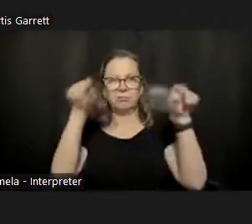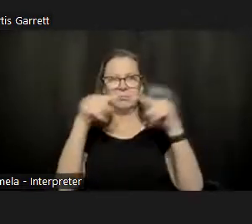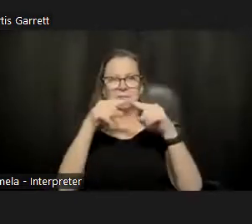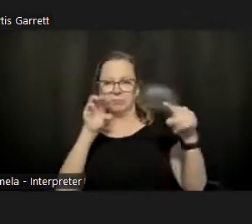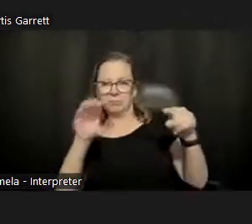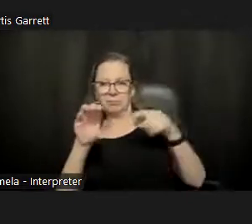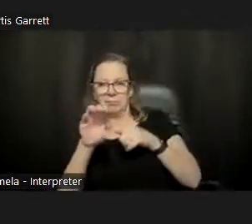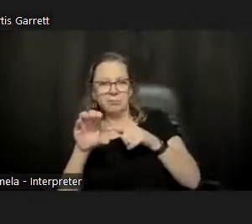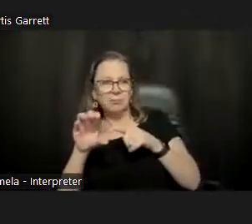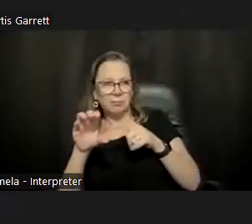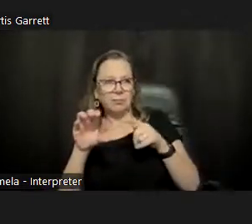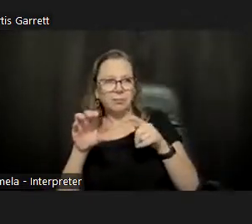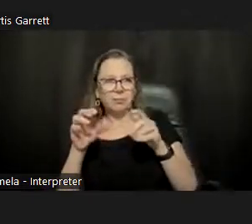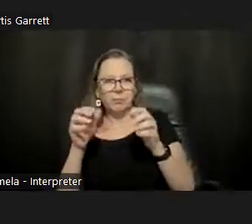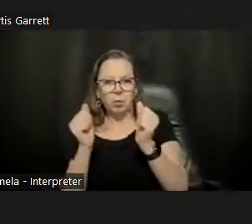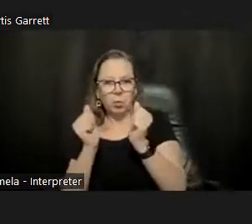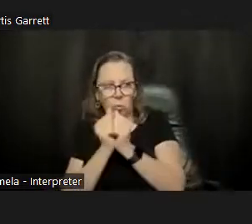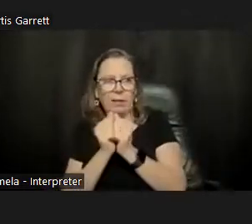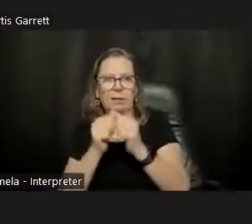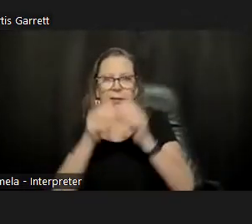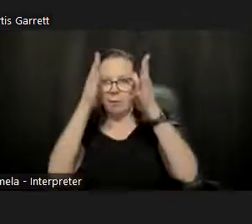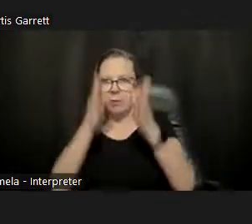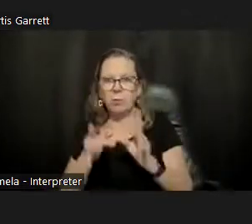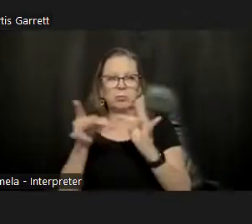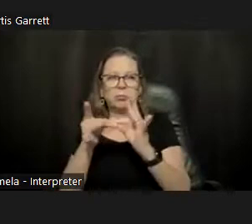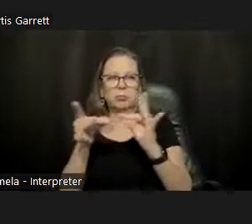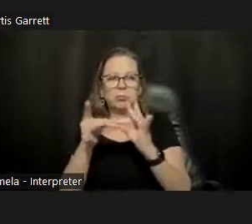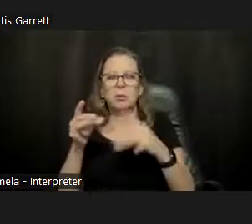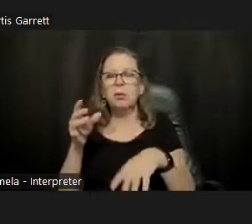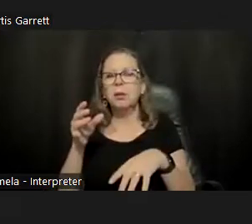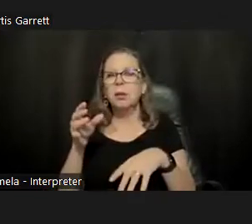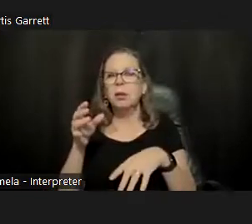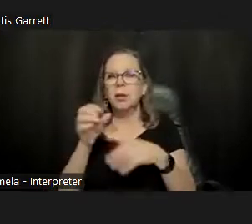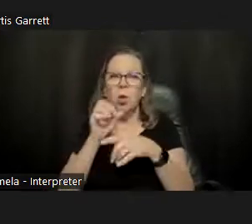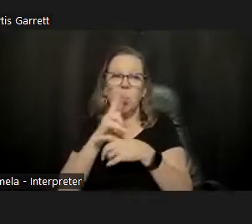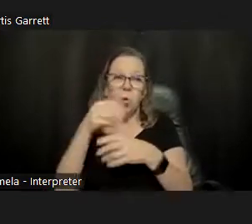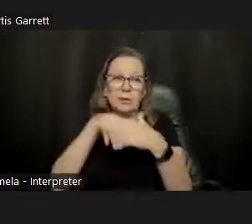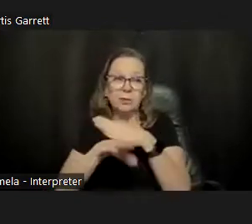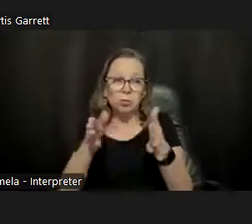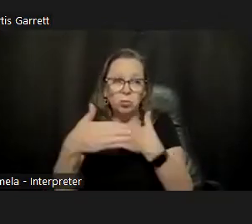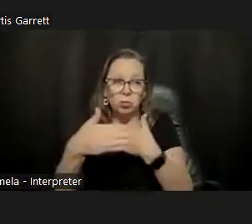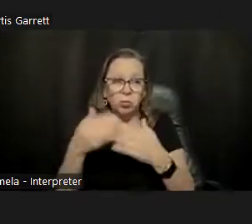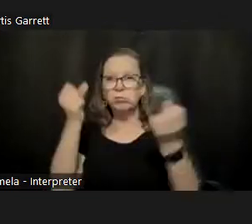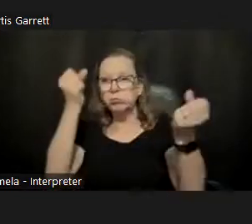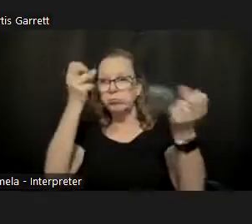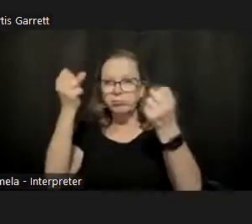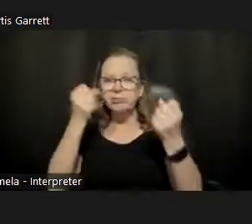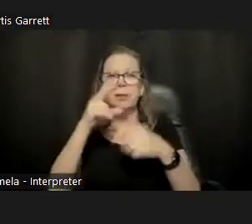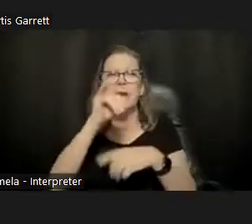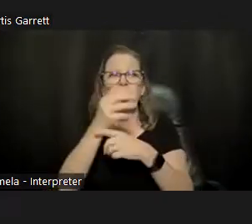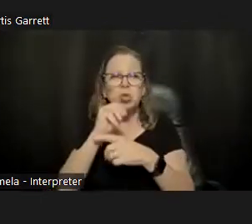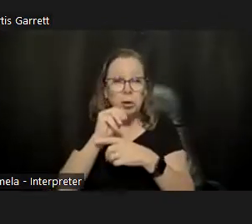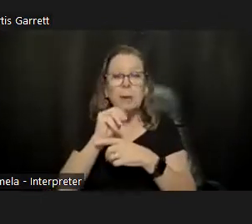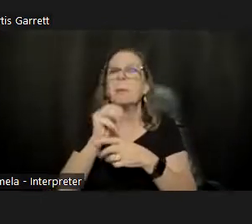about whatever the alert may be. And Jim is talking one-on-one with that